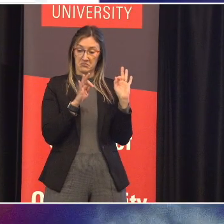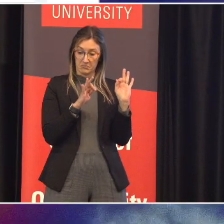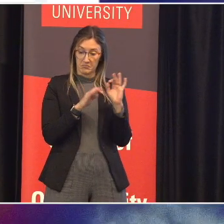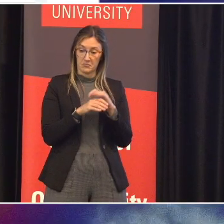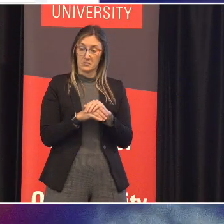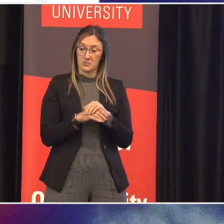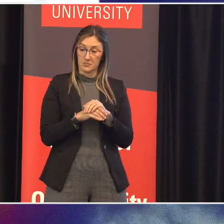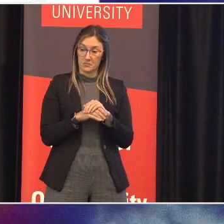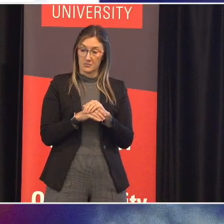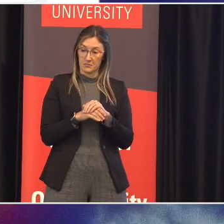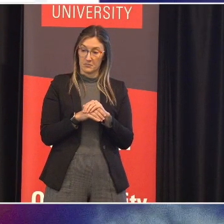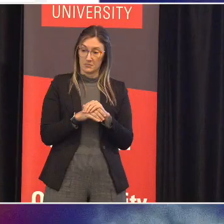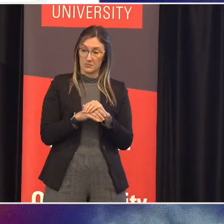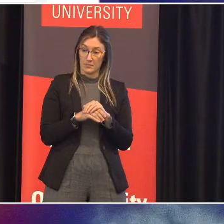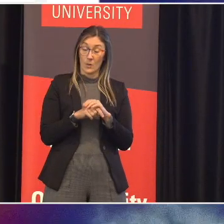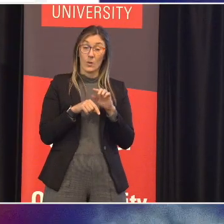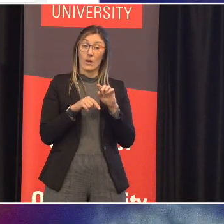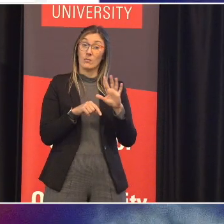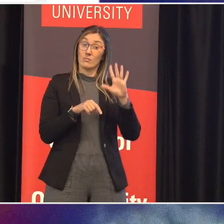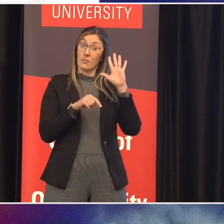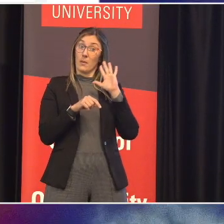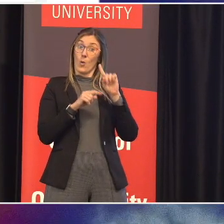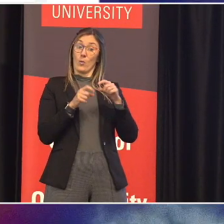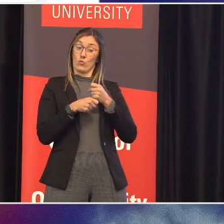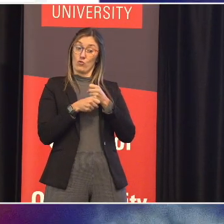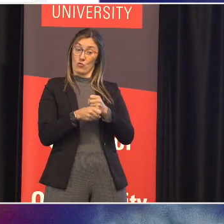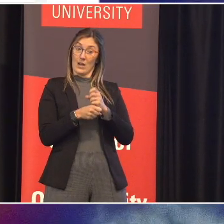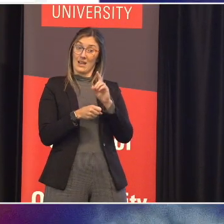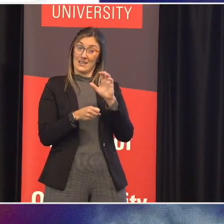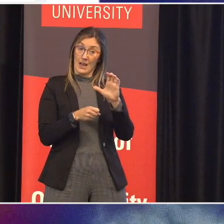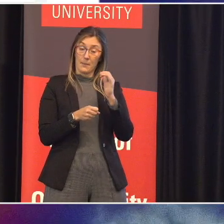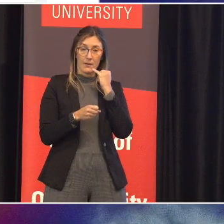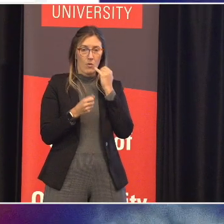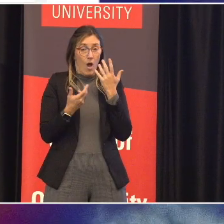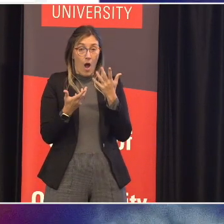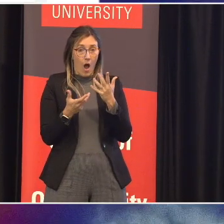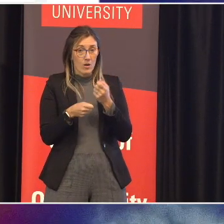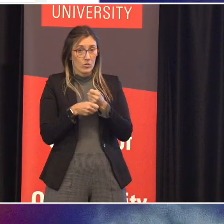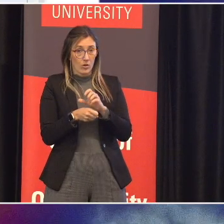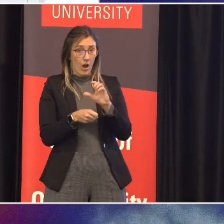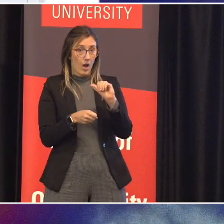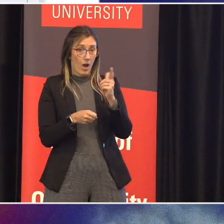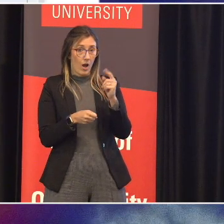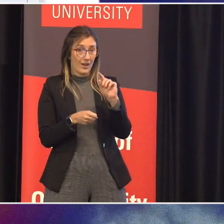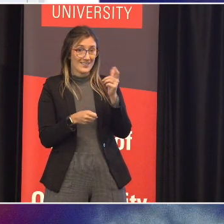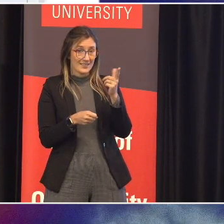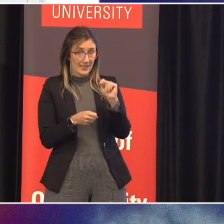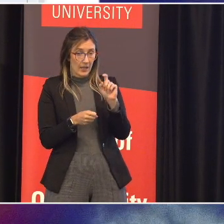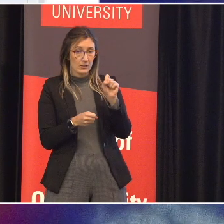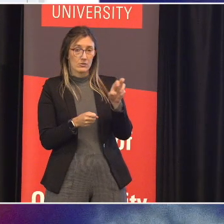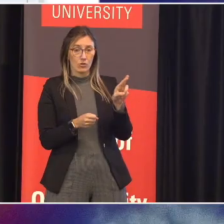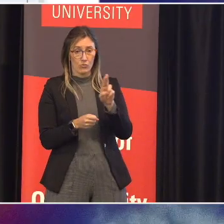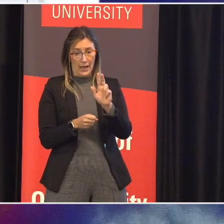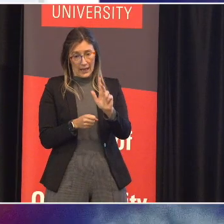putting our alt text as we created this document, we could right-click on it, go over, find the alt text, and write that alt text in